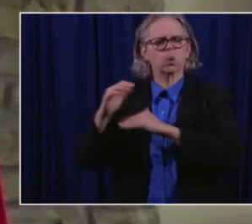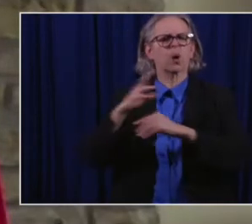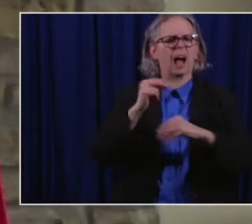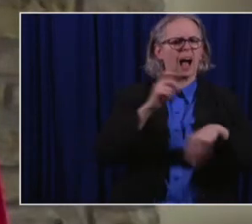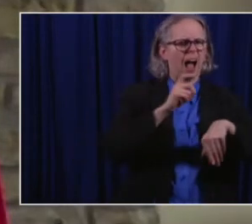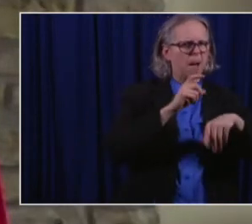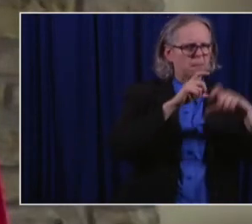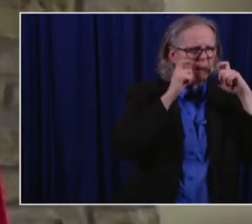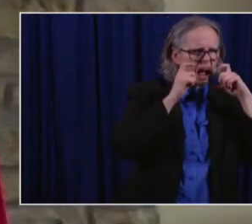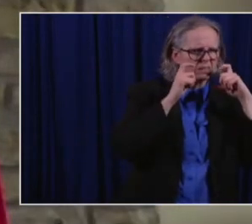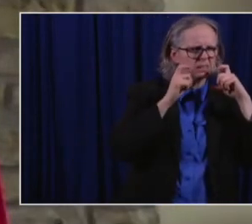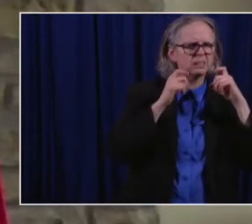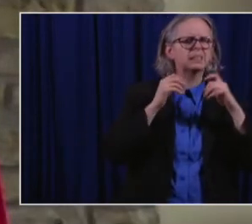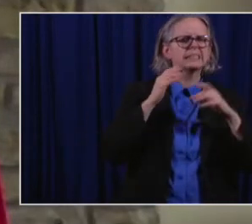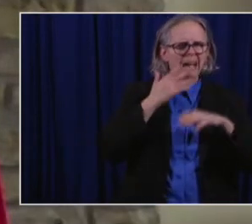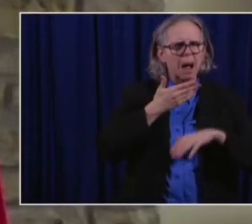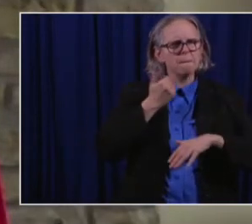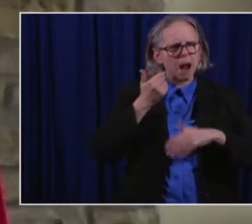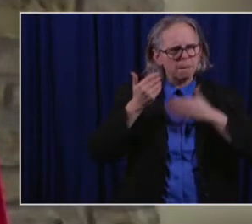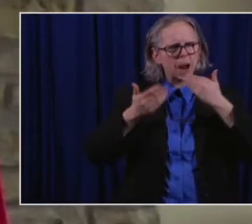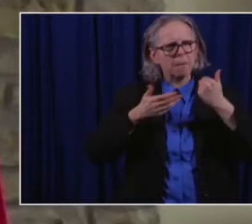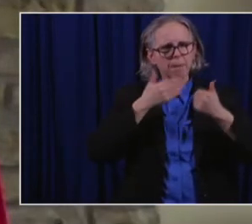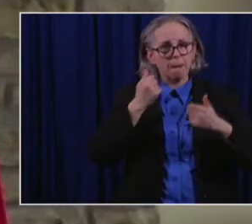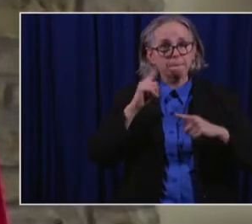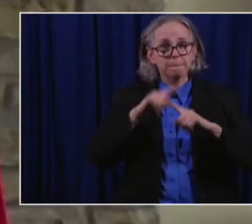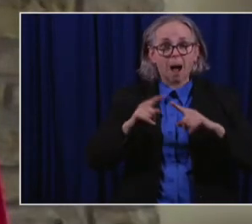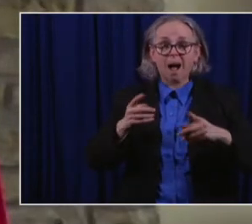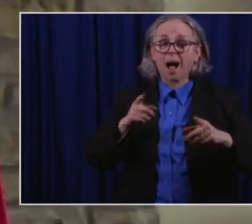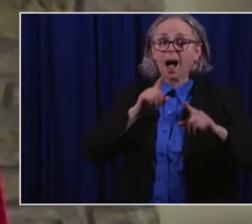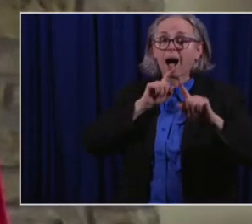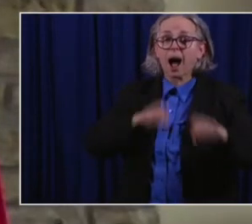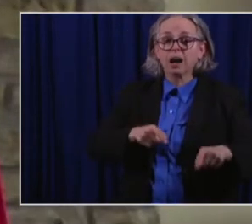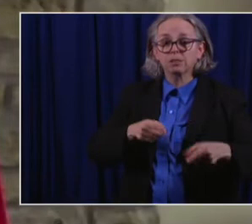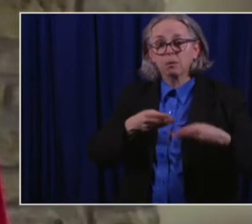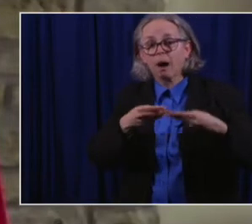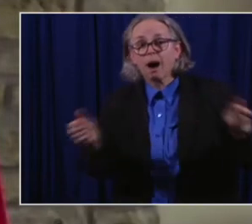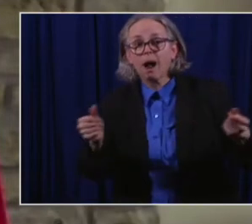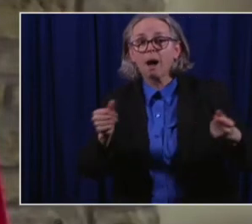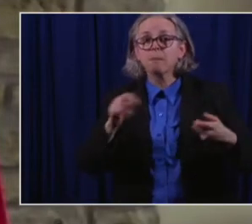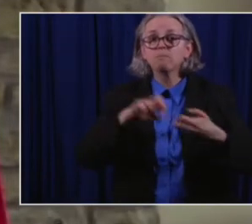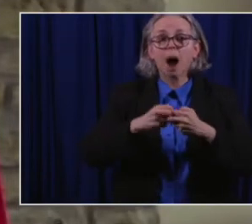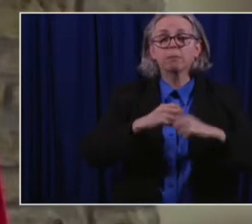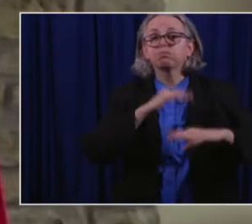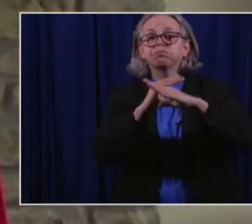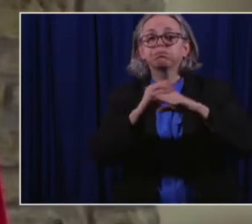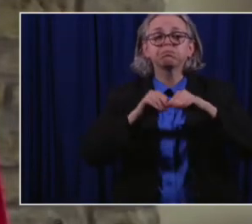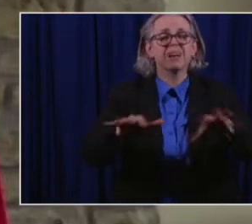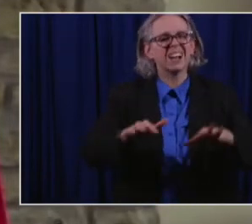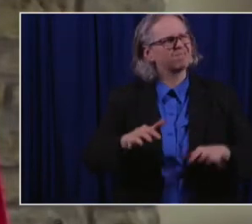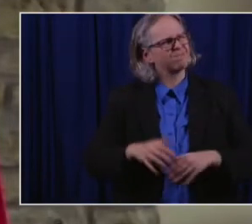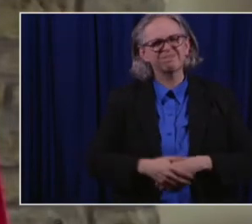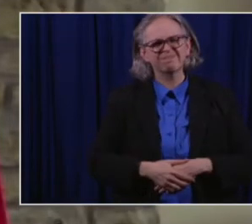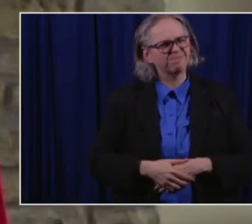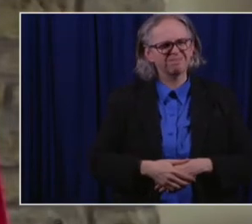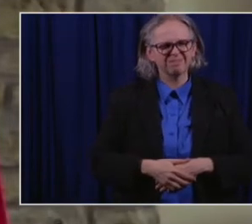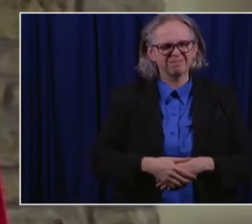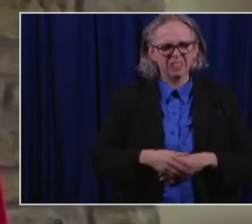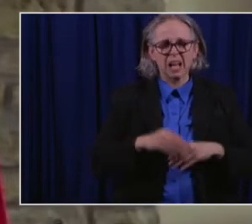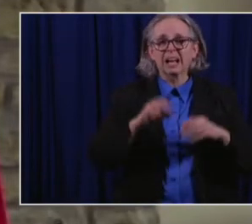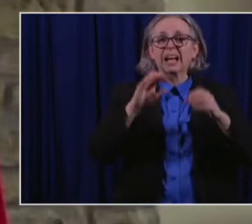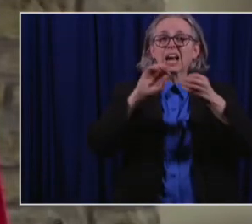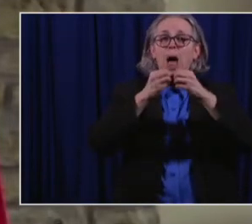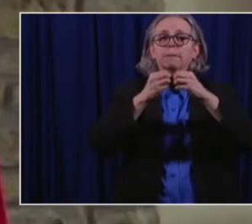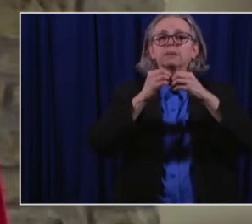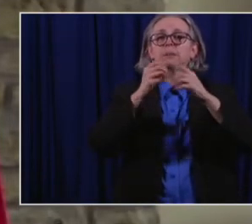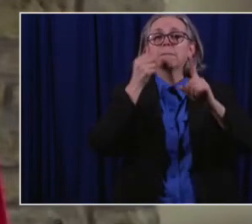But, we're not seeing, it start to go down. We're not even seeing it plateaued yet. I mean, I guess the best way